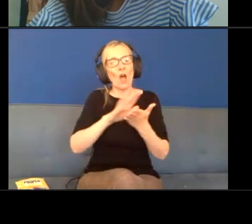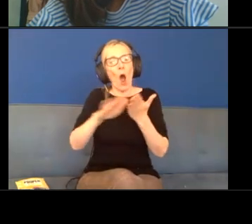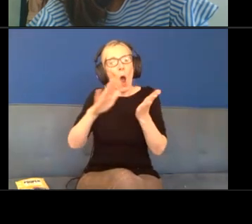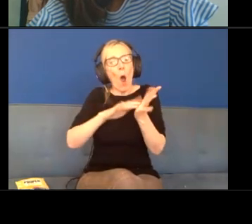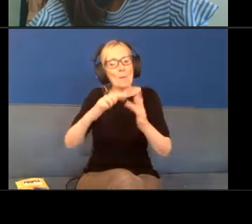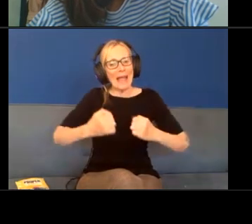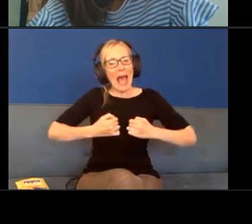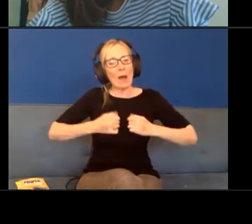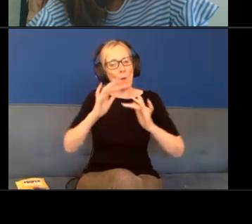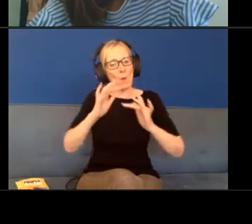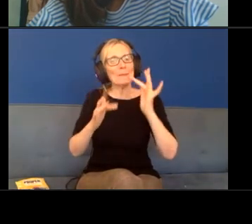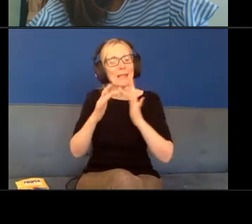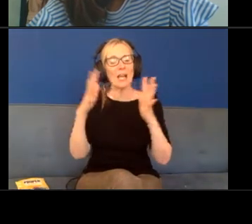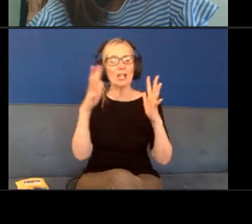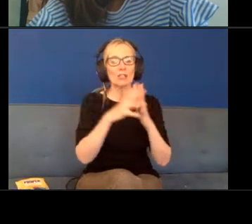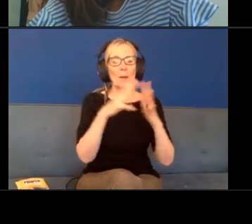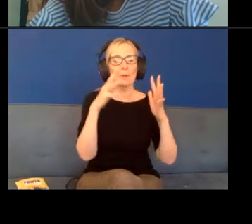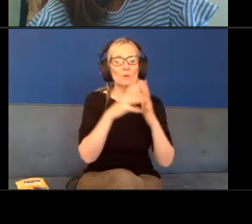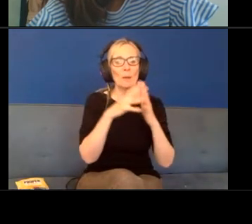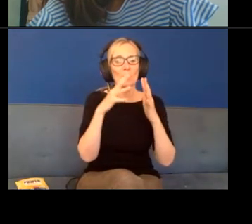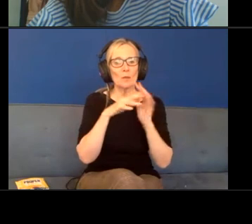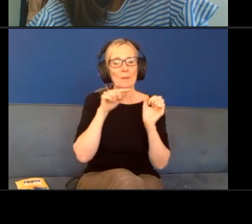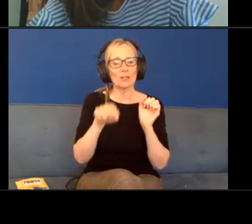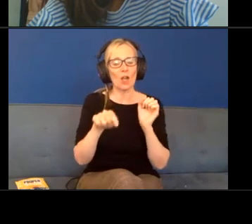our website is